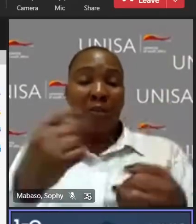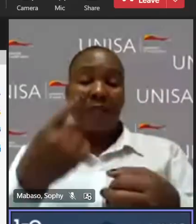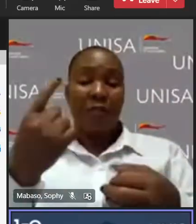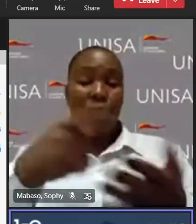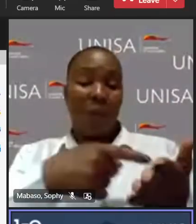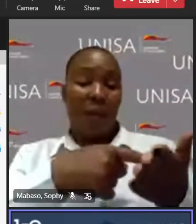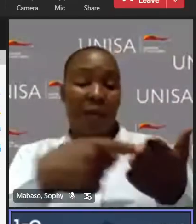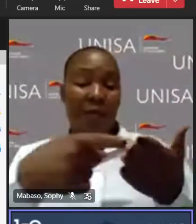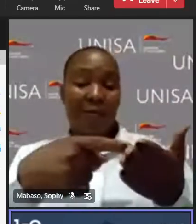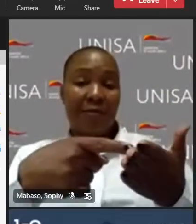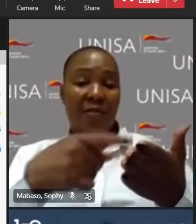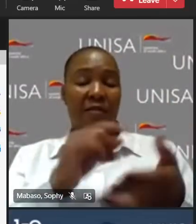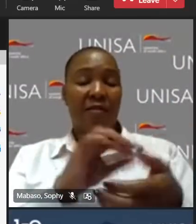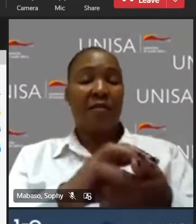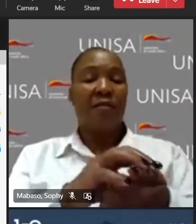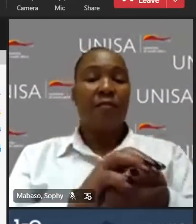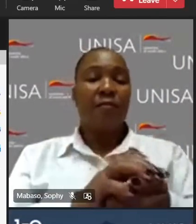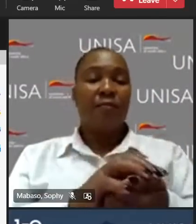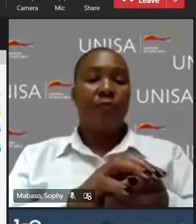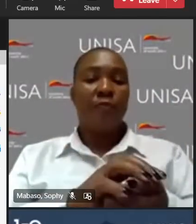cancelled.